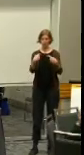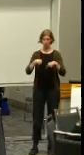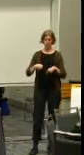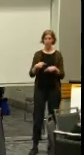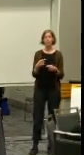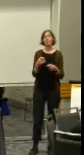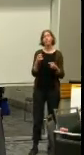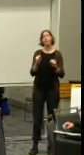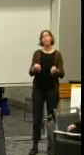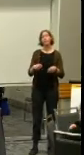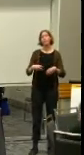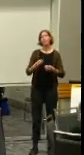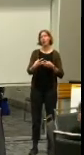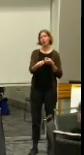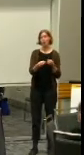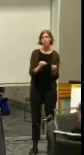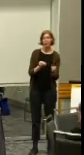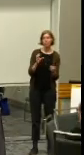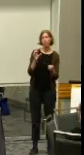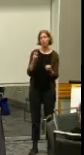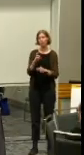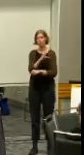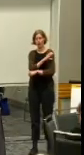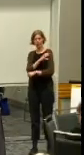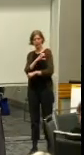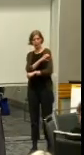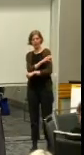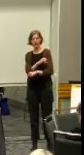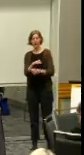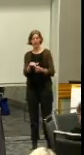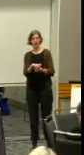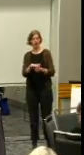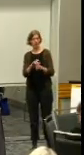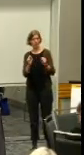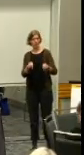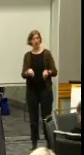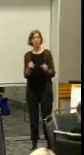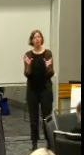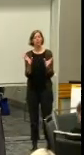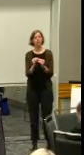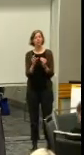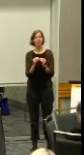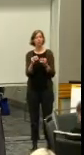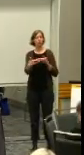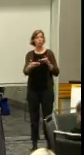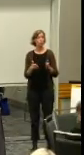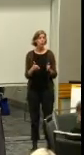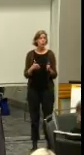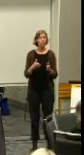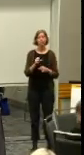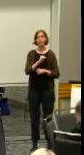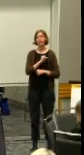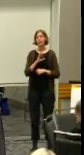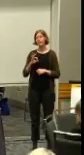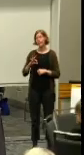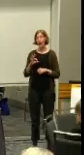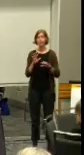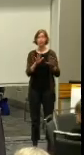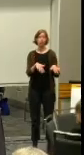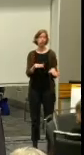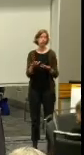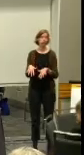or potential office or clinic spaces as possible. A conference room made sense, a staff lounge, and